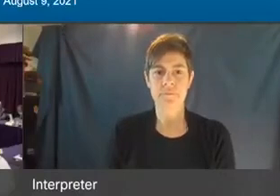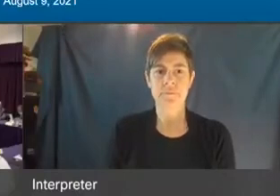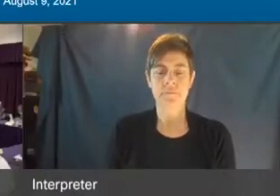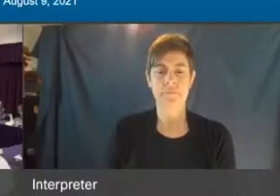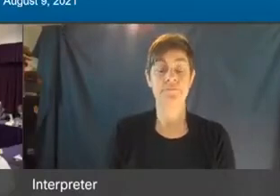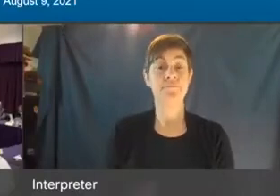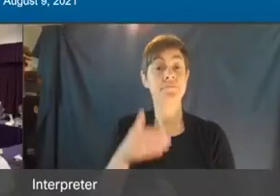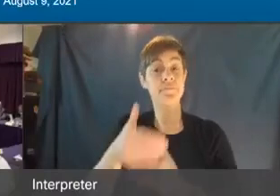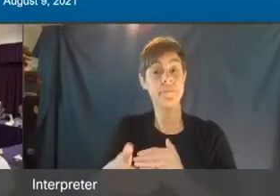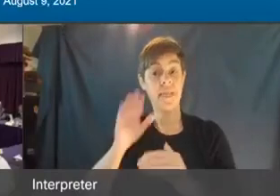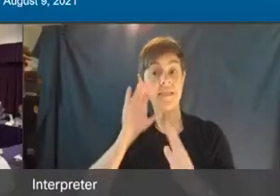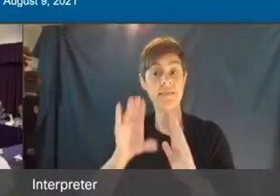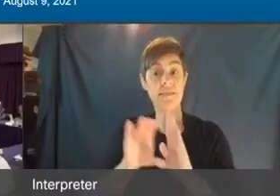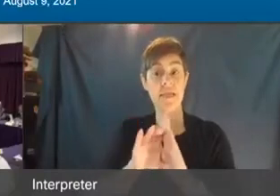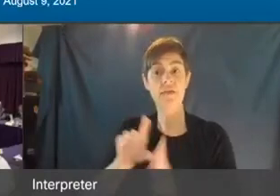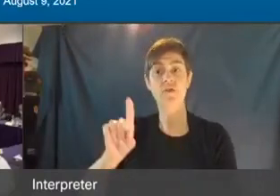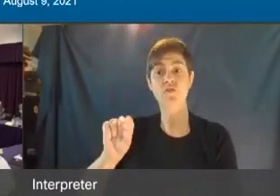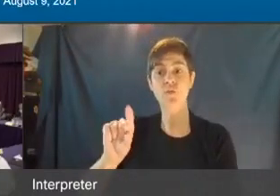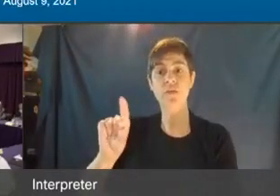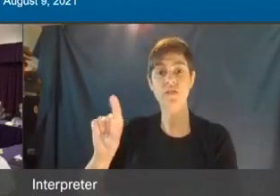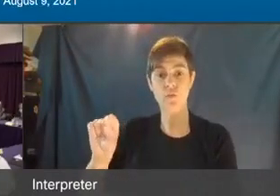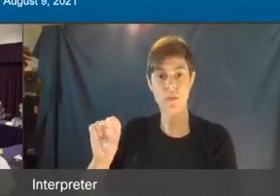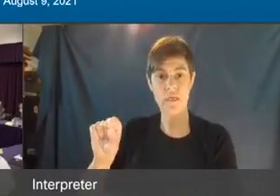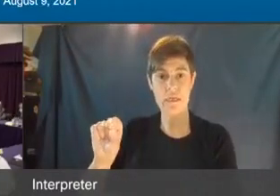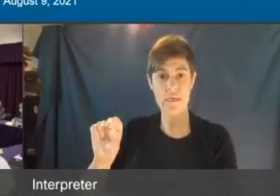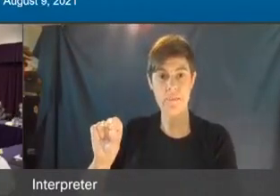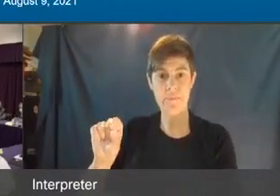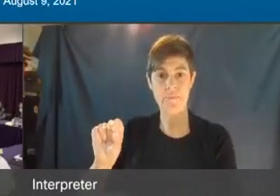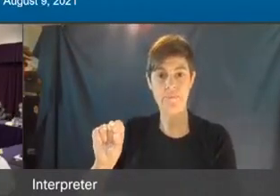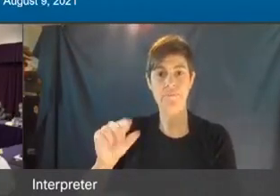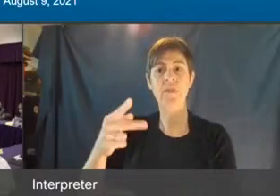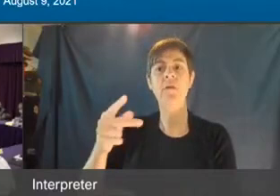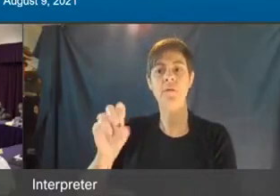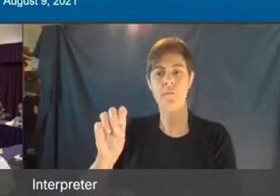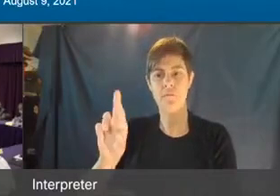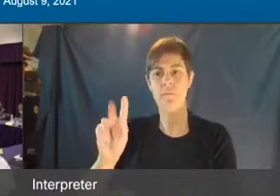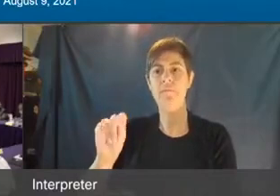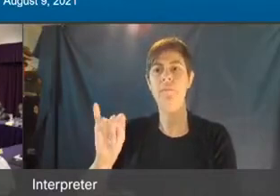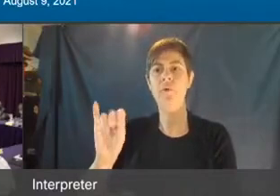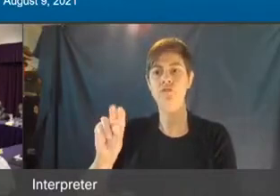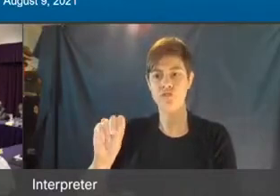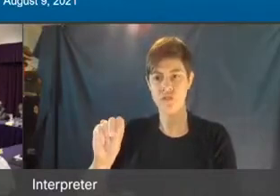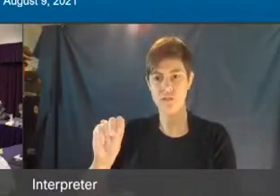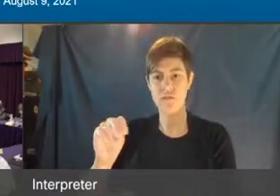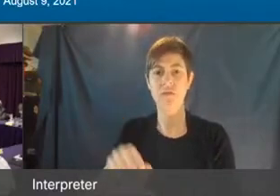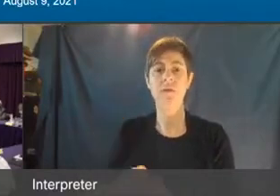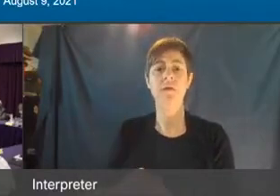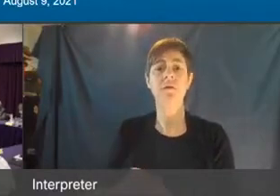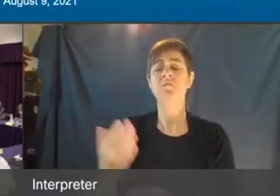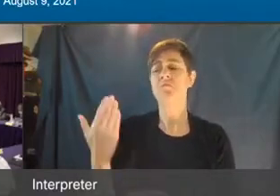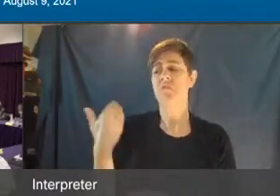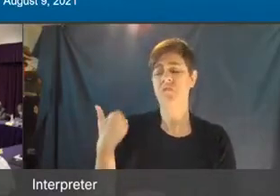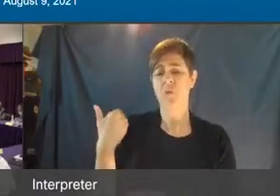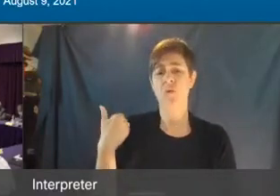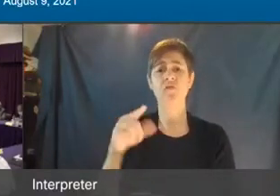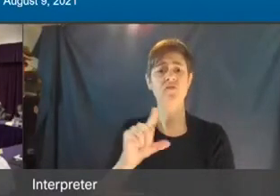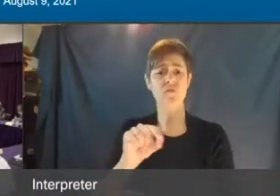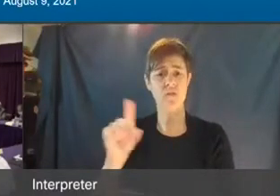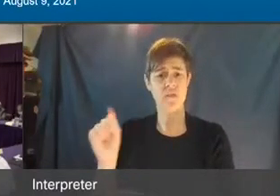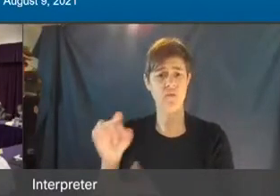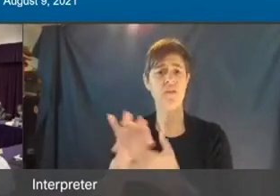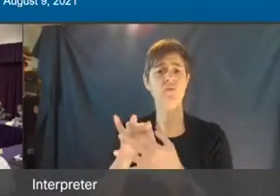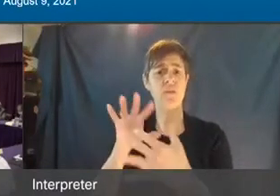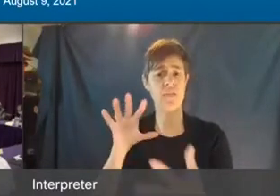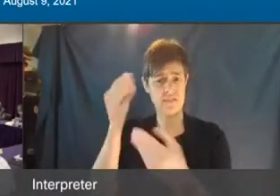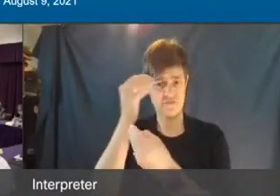So my next slide is about the 2020 apportionment. Earlier this year, the census released preliminary data, population totals